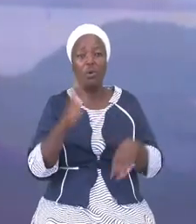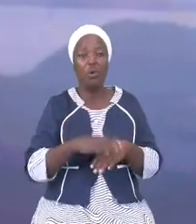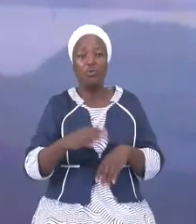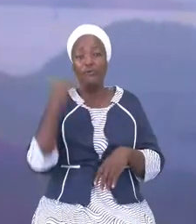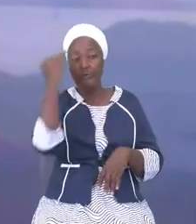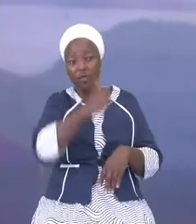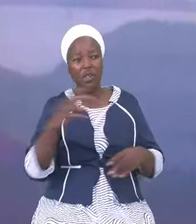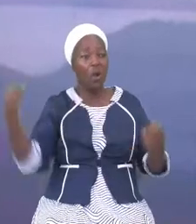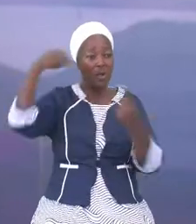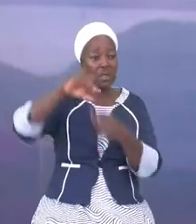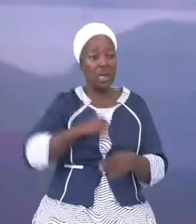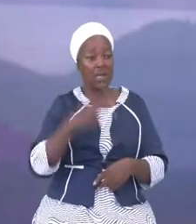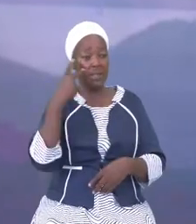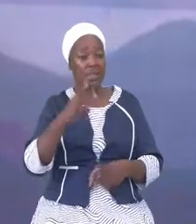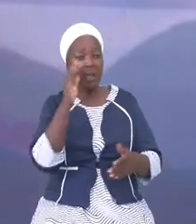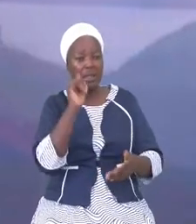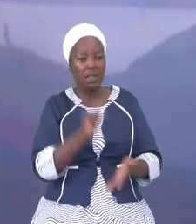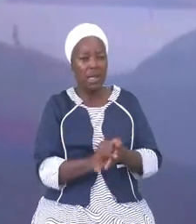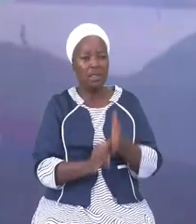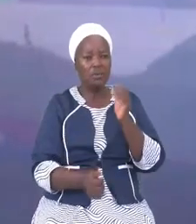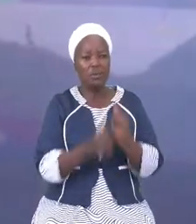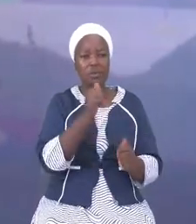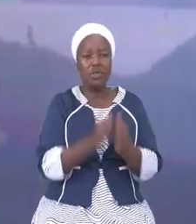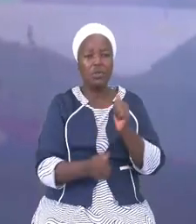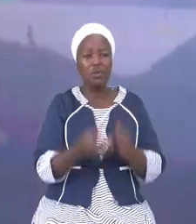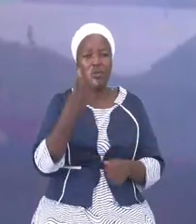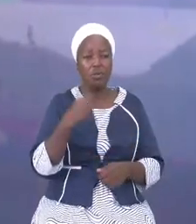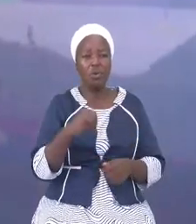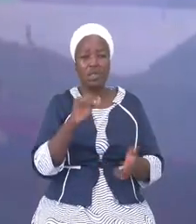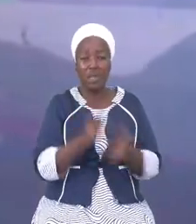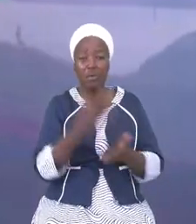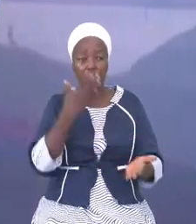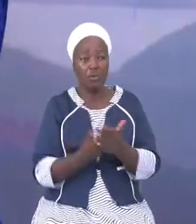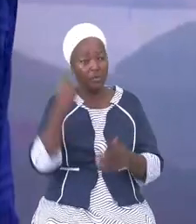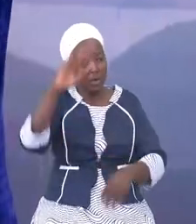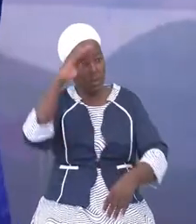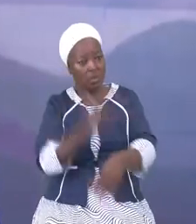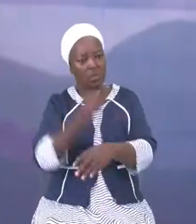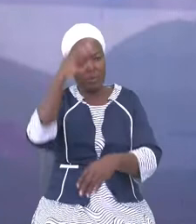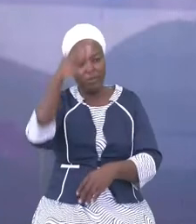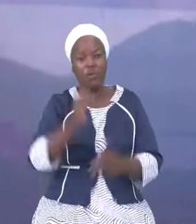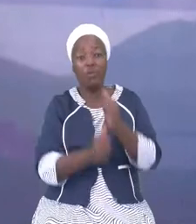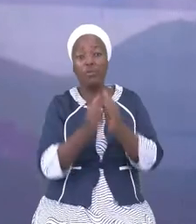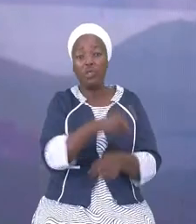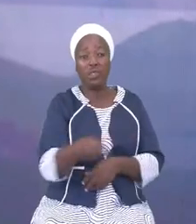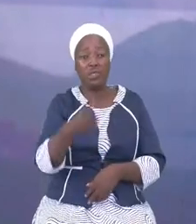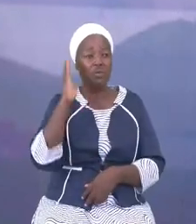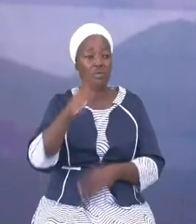see what was that good for the sons of men, which they should